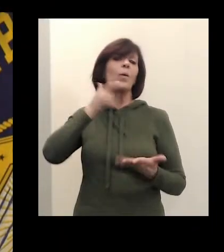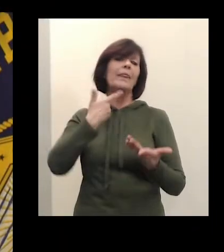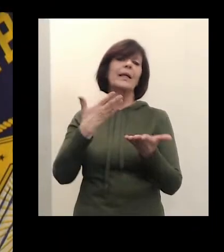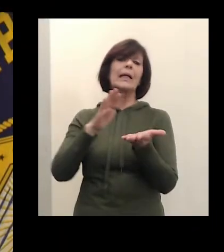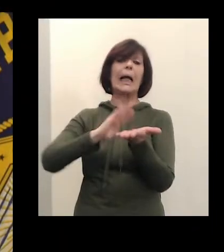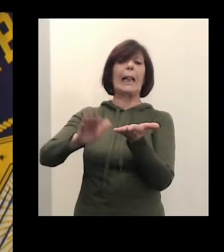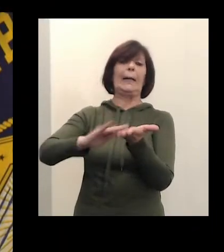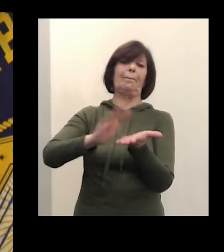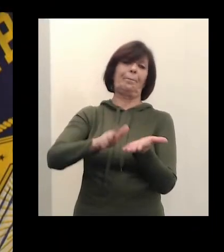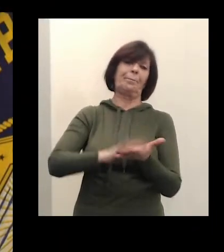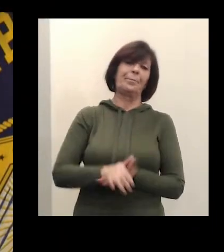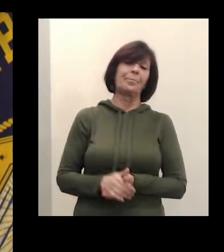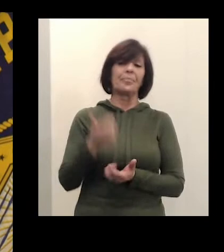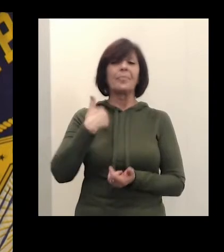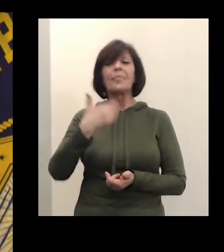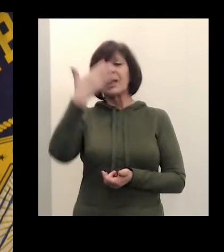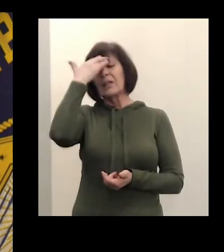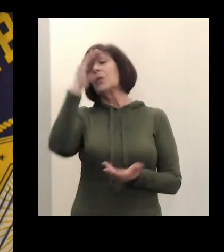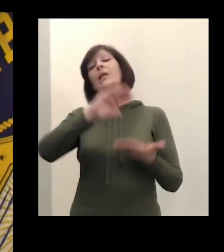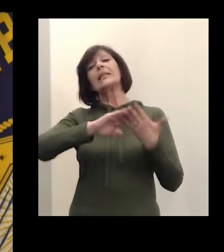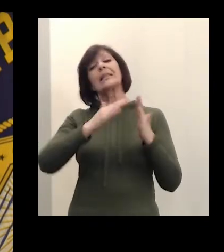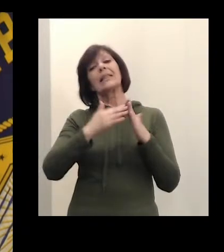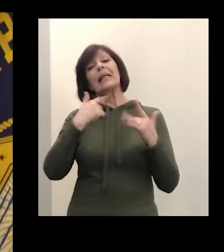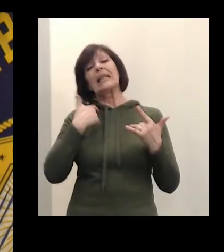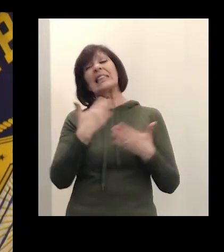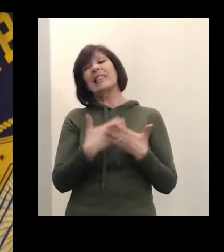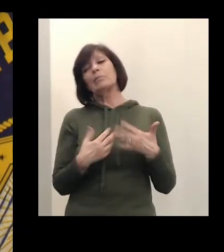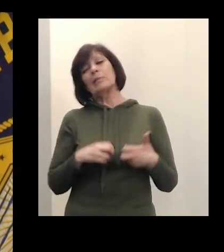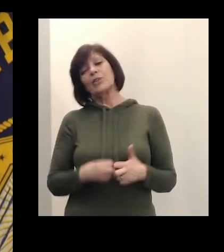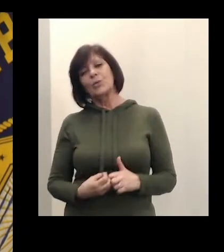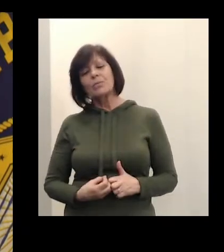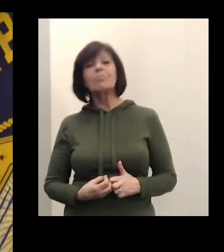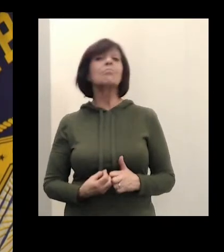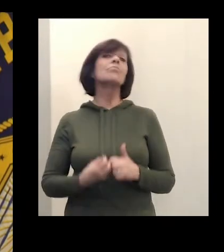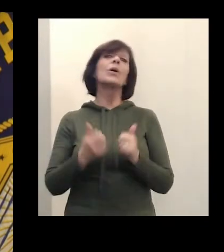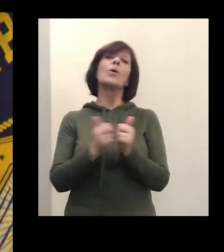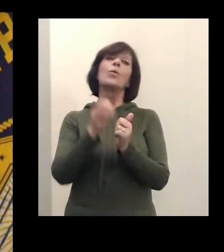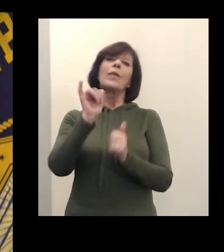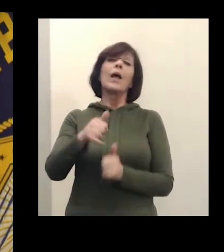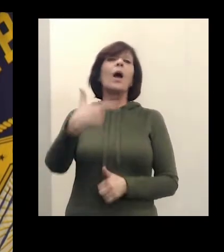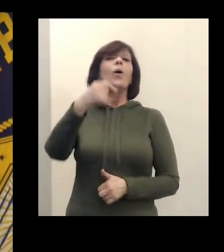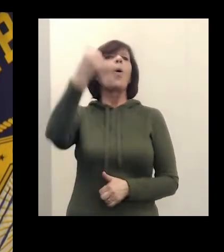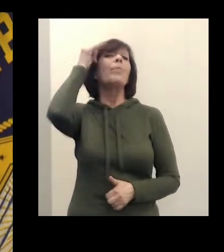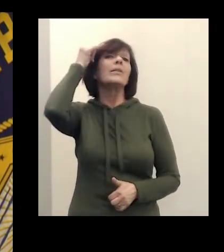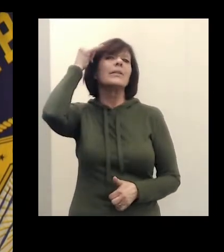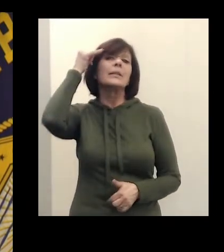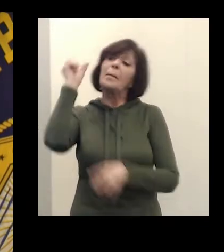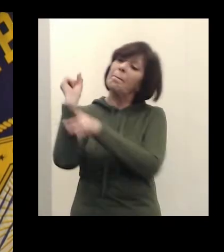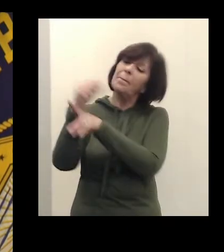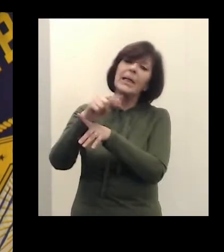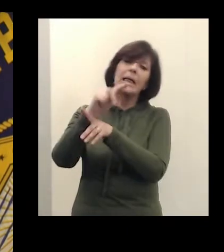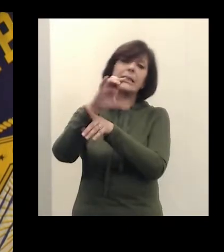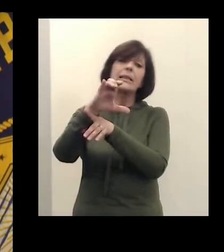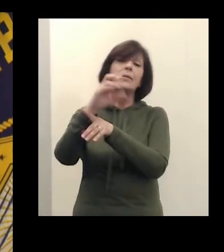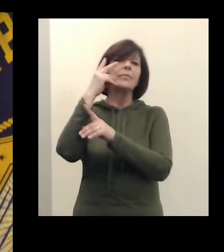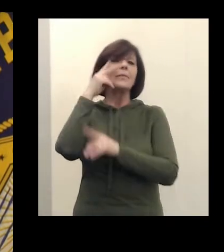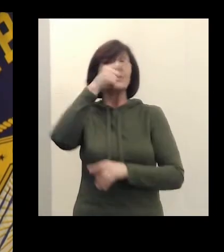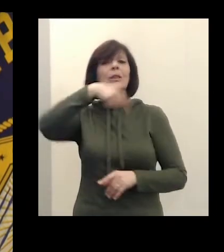I know the city was having some issues. So with that, go Bills, beat the Chiefs, and see everyone next week.